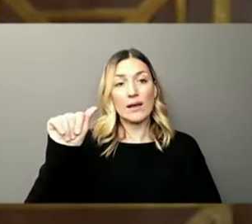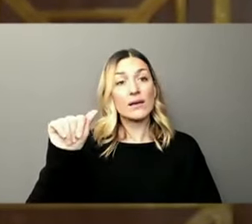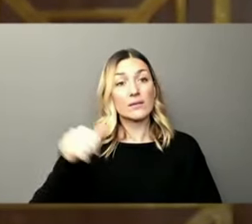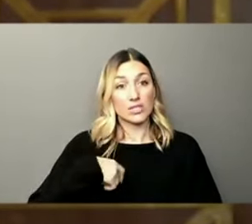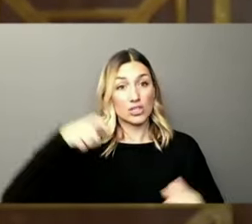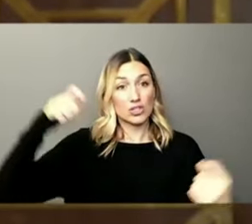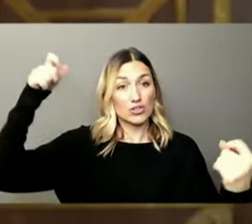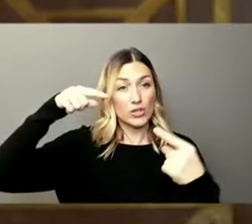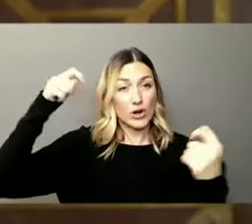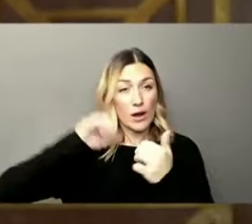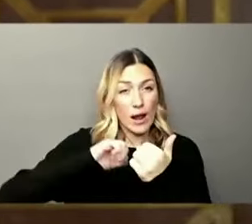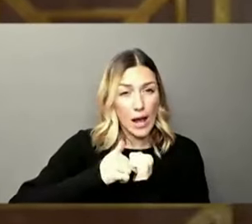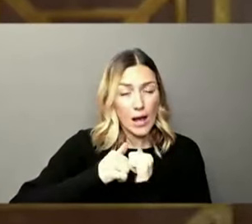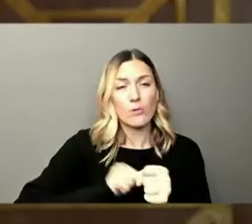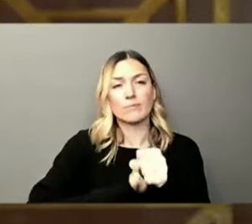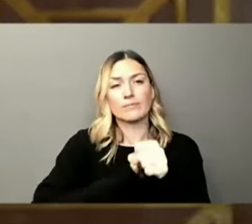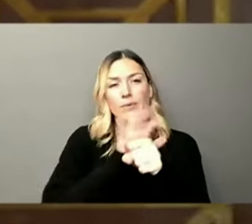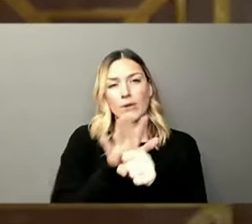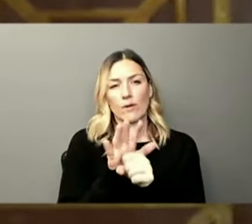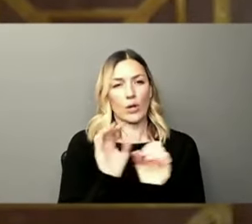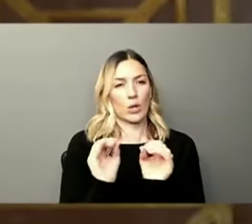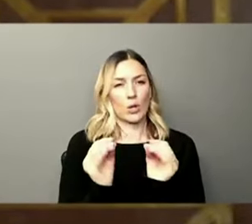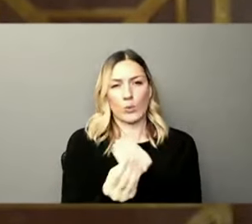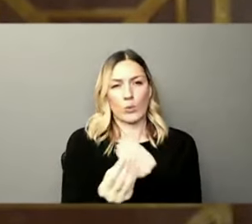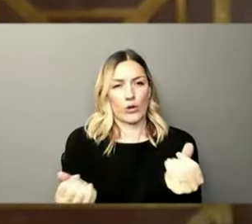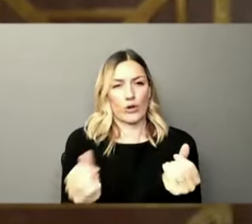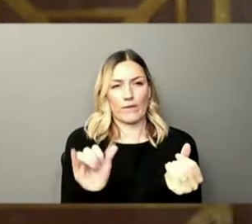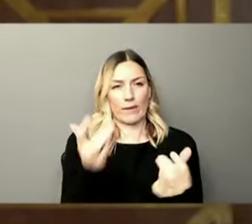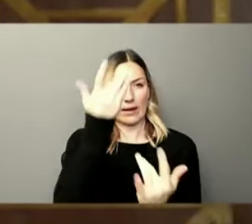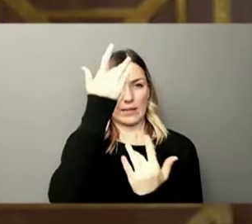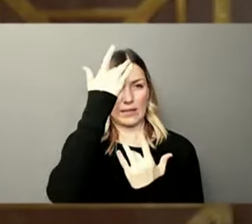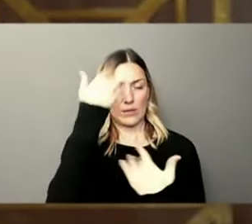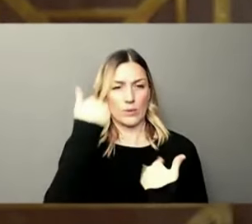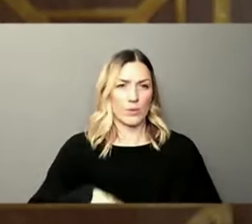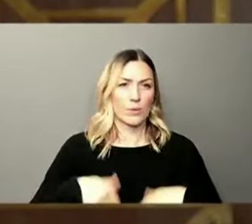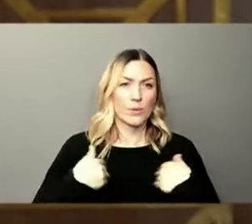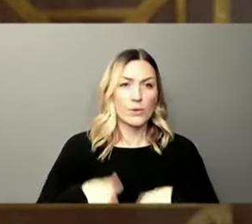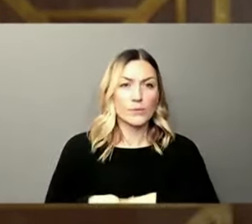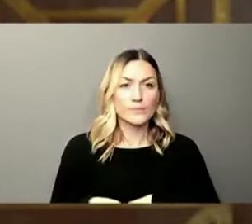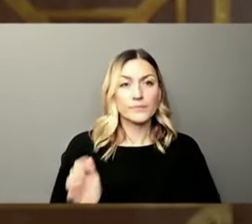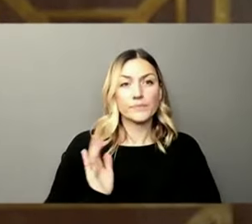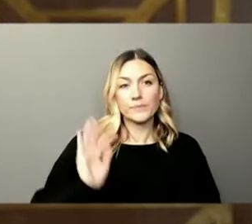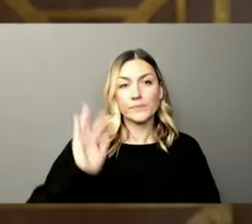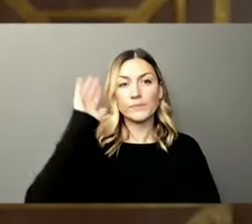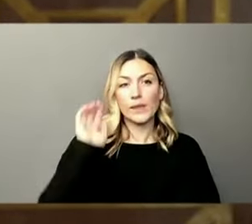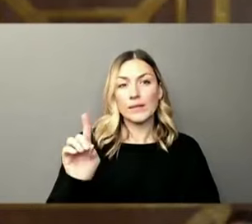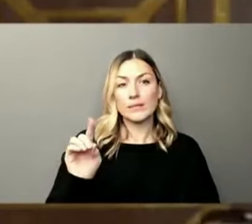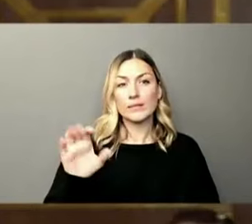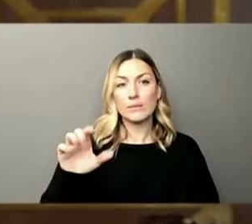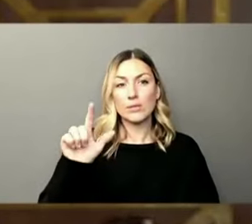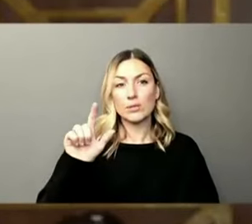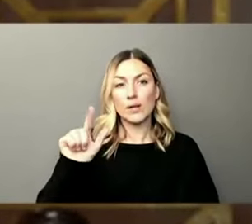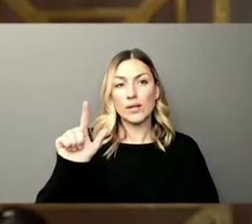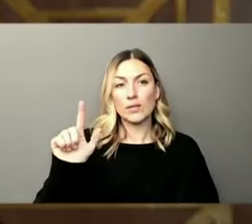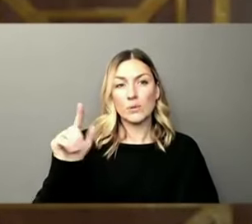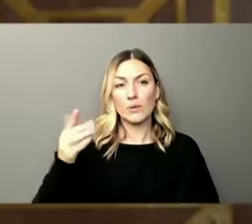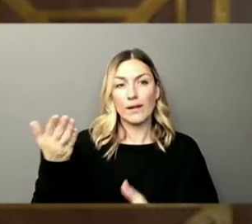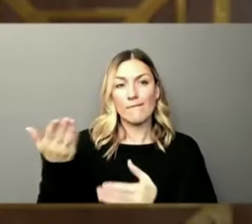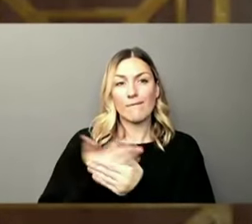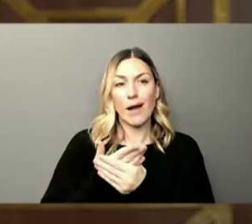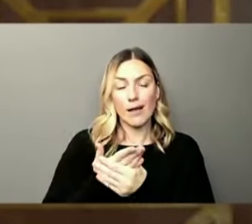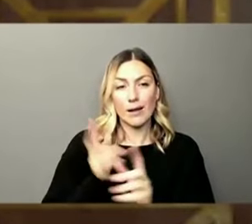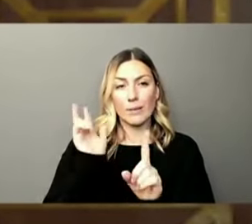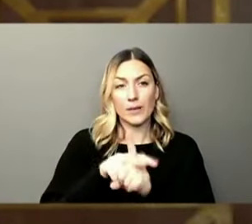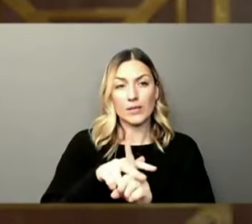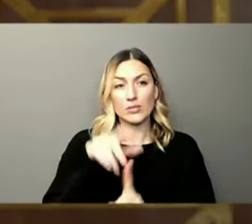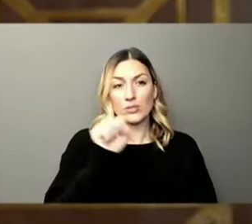another illness for which there's no cure. In December 2021, I filed my initial application for Social